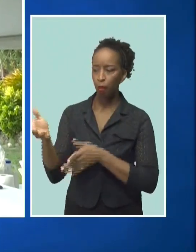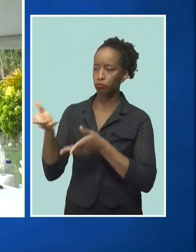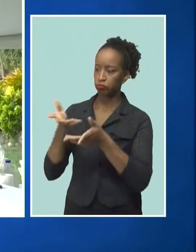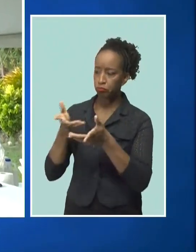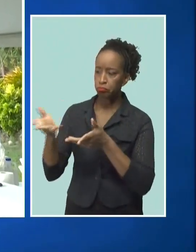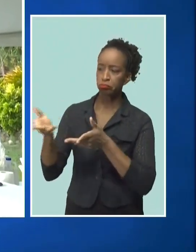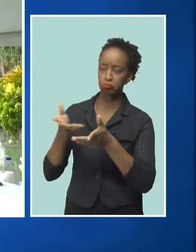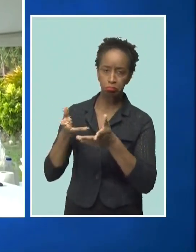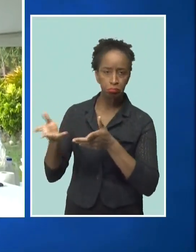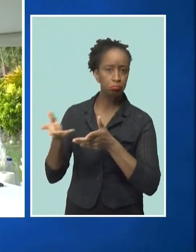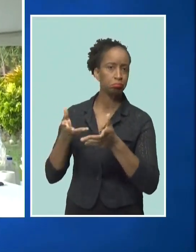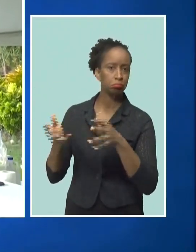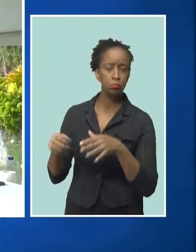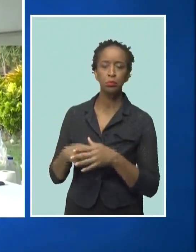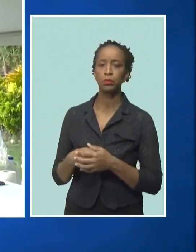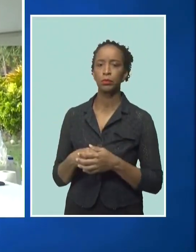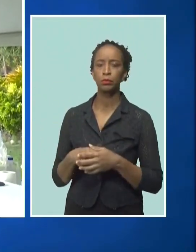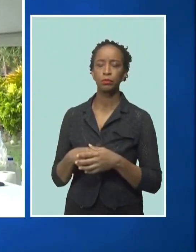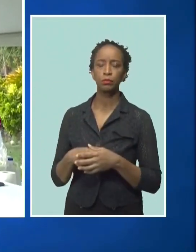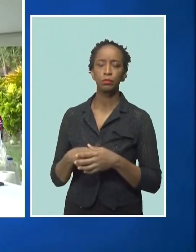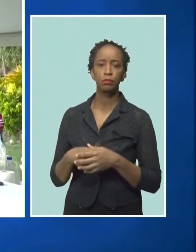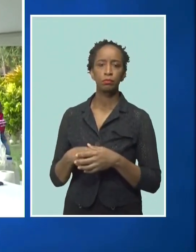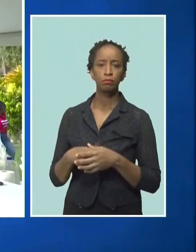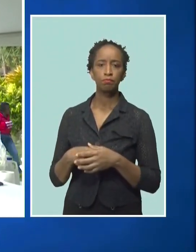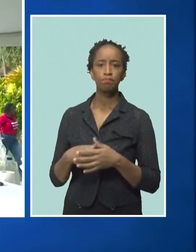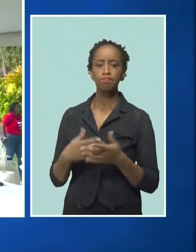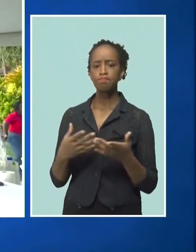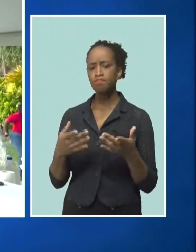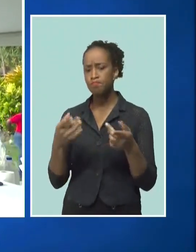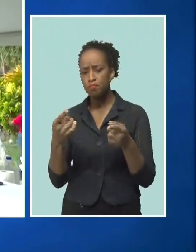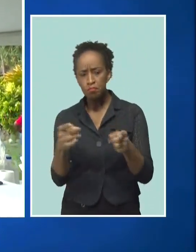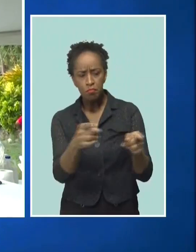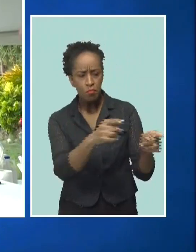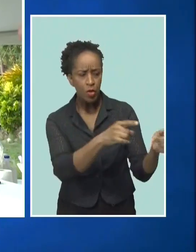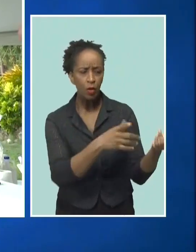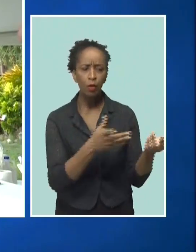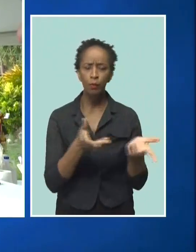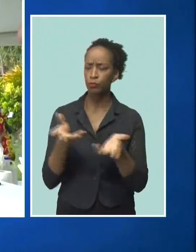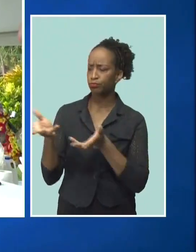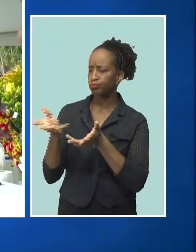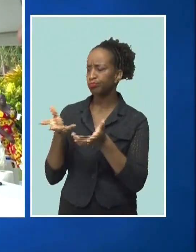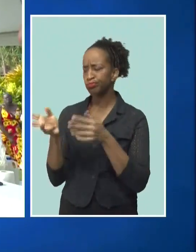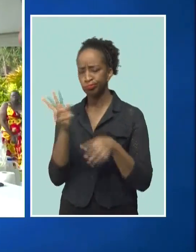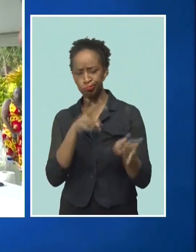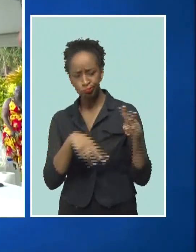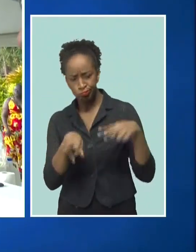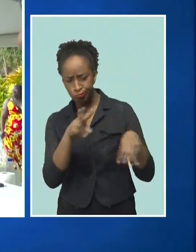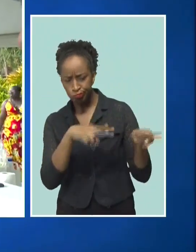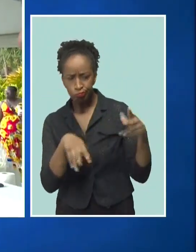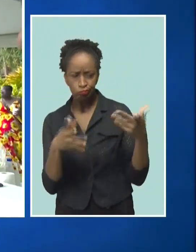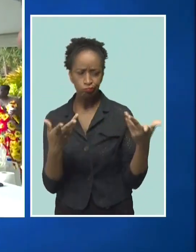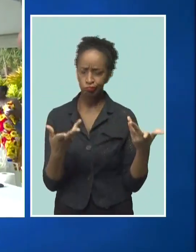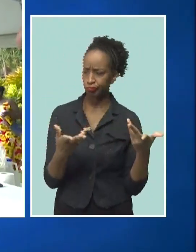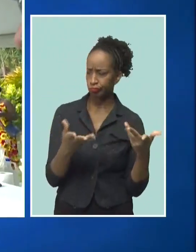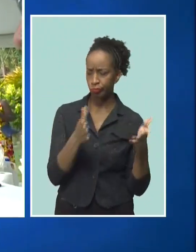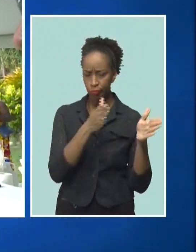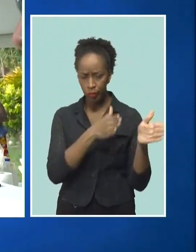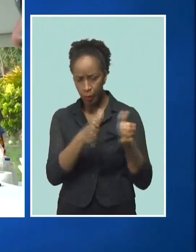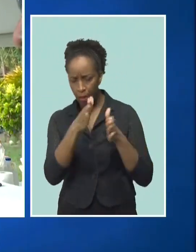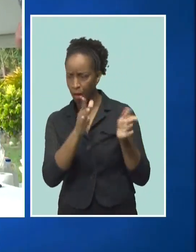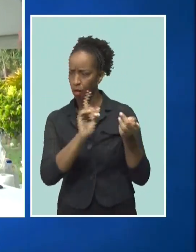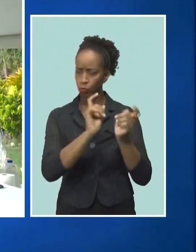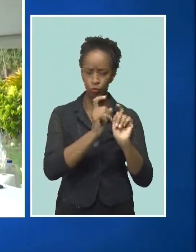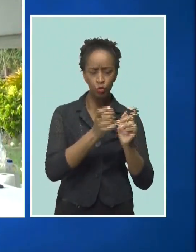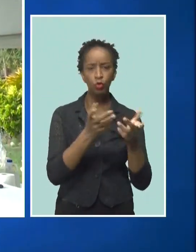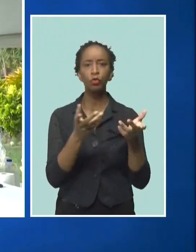discussions, but we do a lot of debriefing as to what are the happenings on the ground, and how can we now marshal in a singular way to roll out